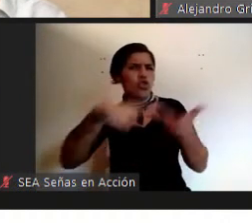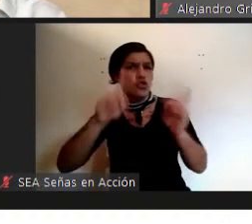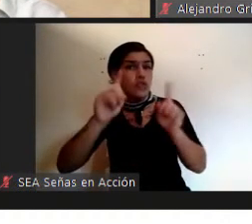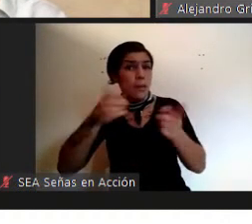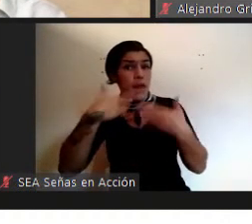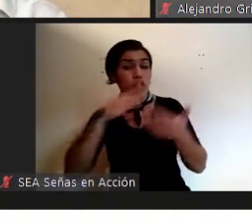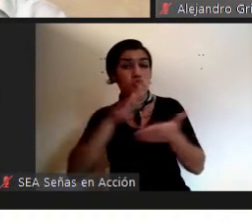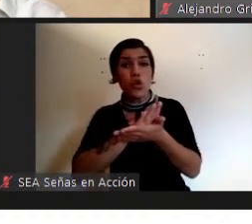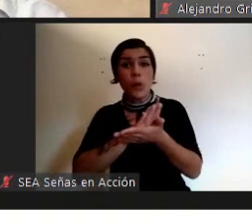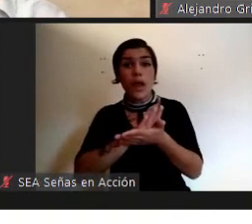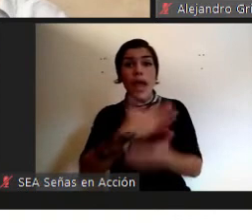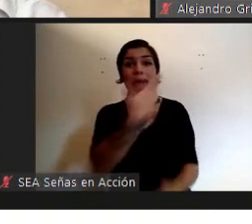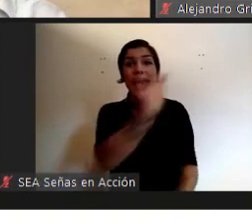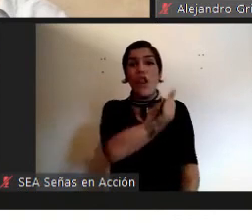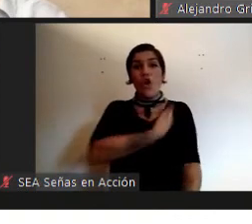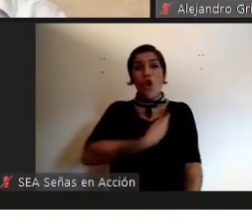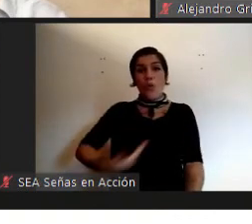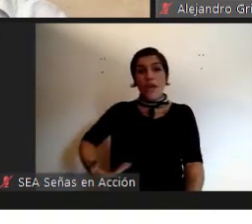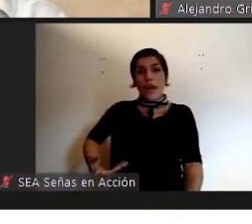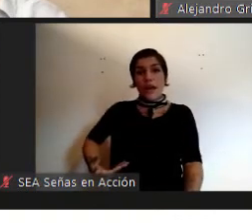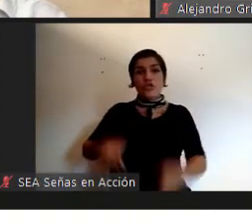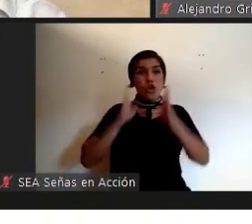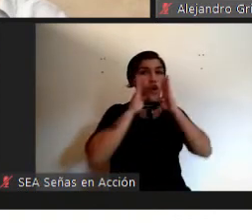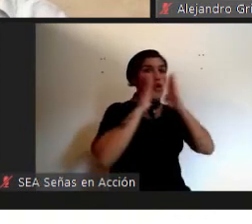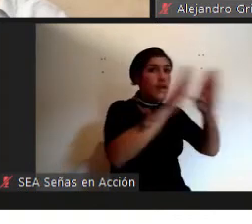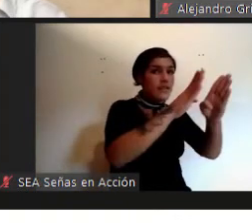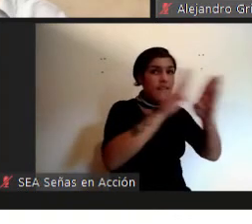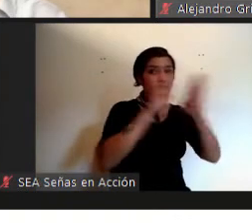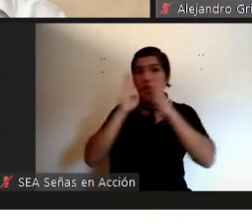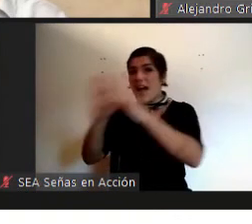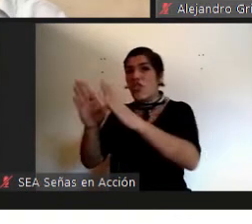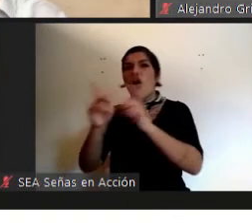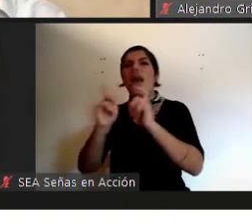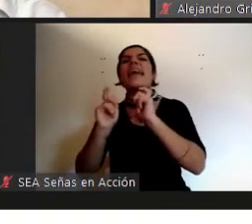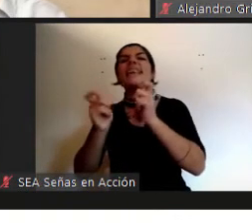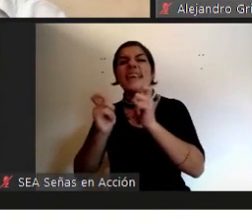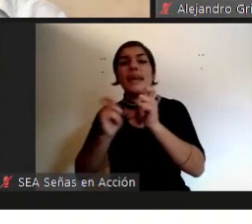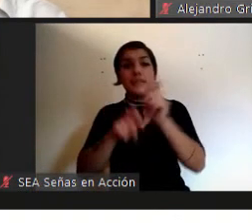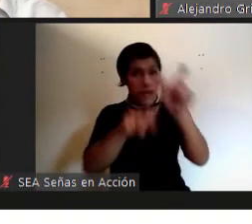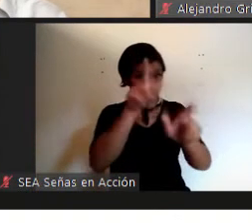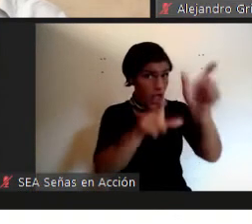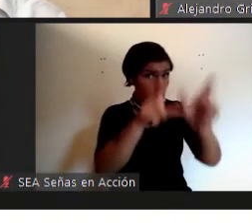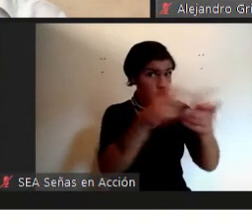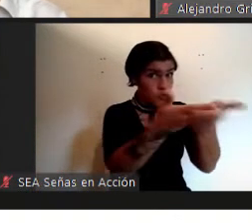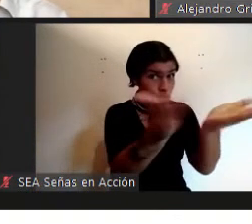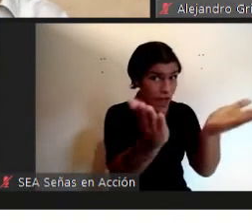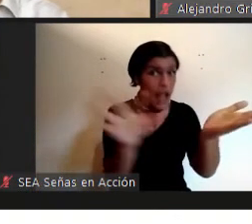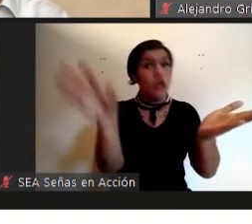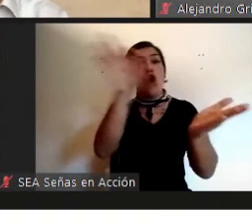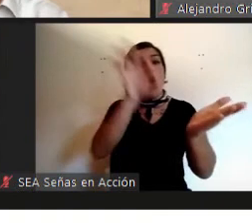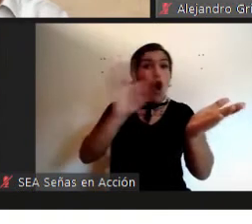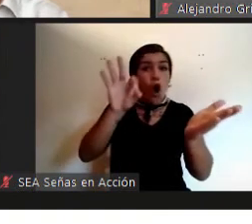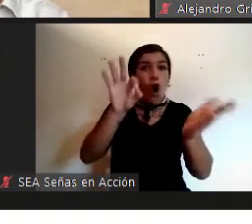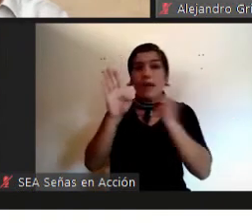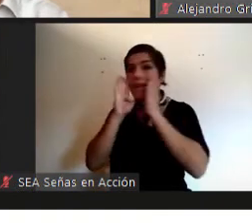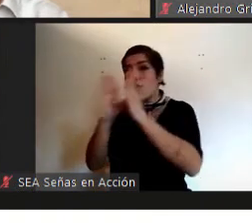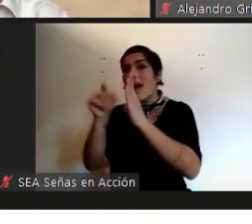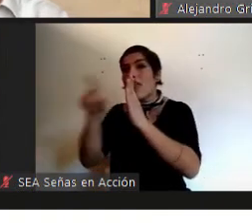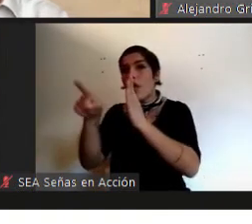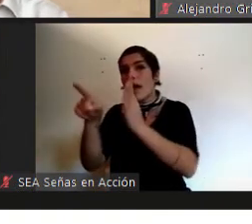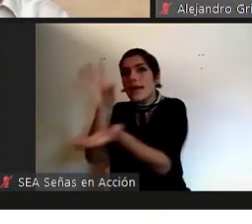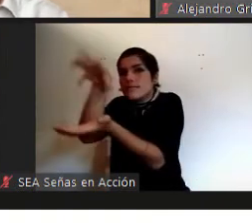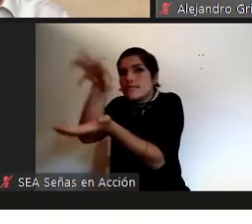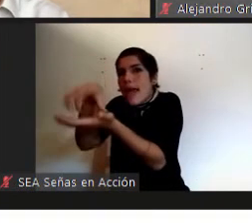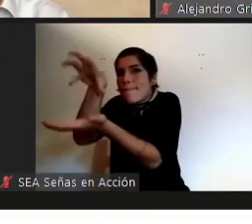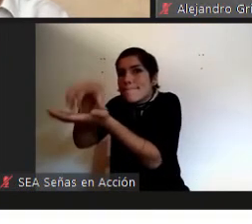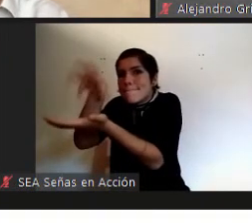we are in government for subjects, or are we in government for the financial capital? If we are in government for subjects,